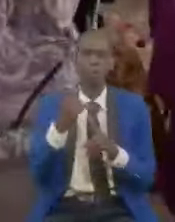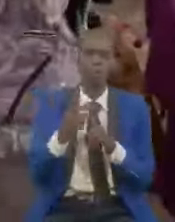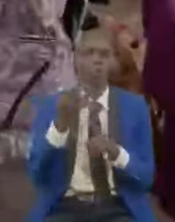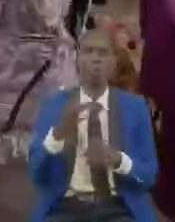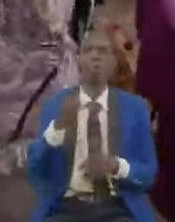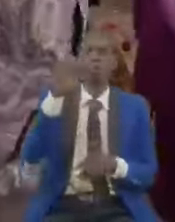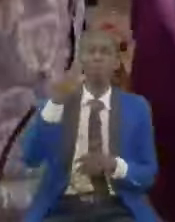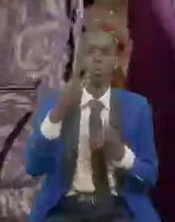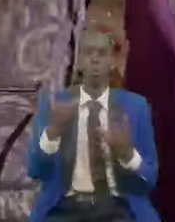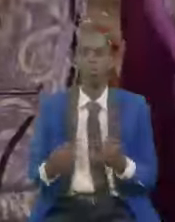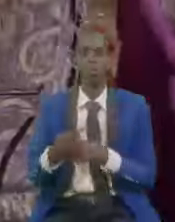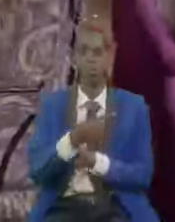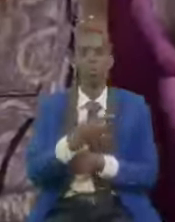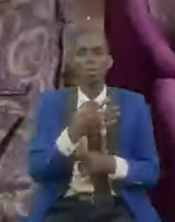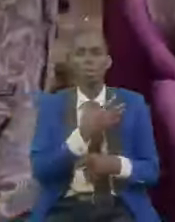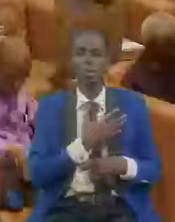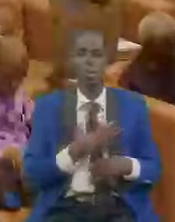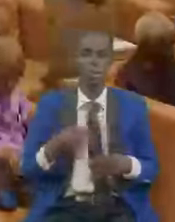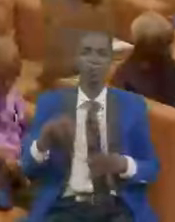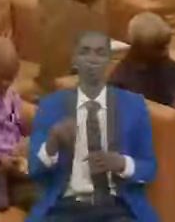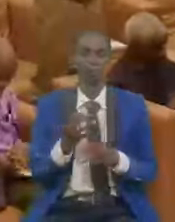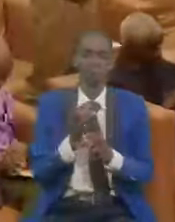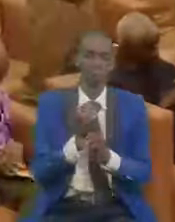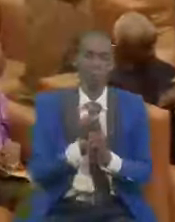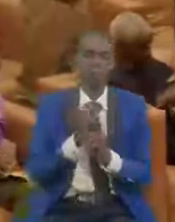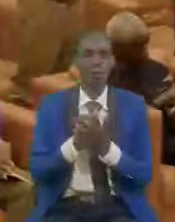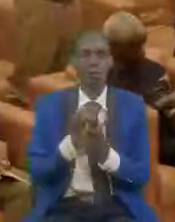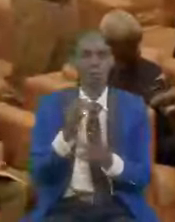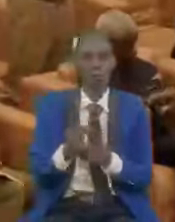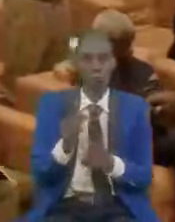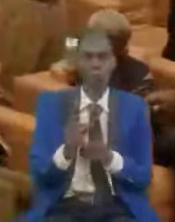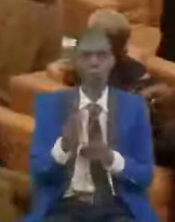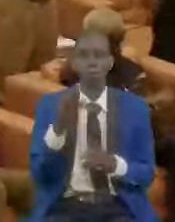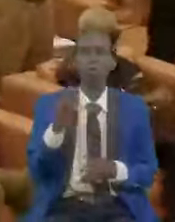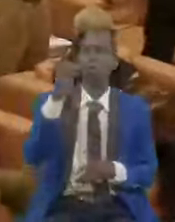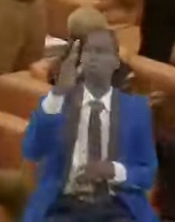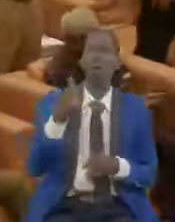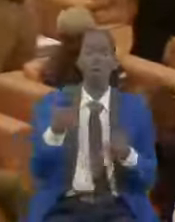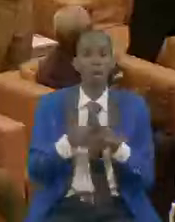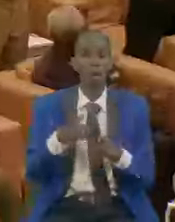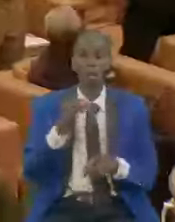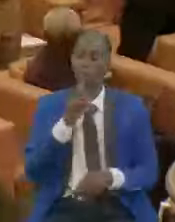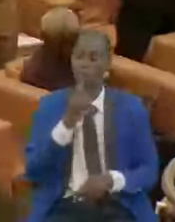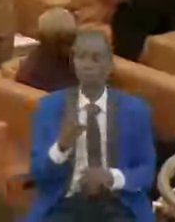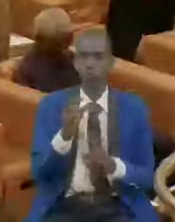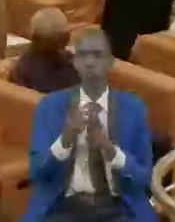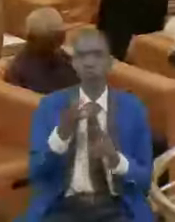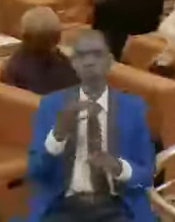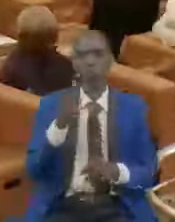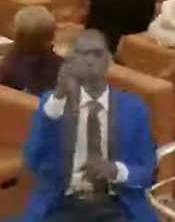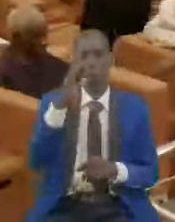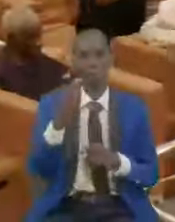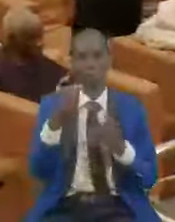we receive that word as the word of God indeed and in truth. Open your